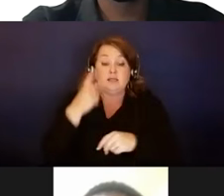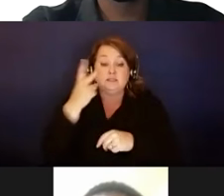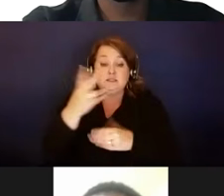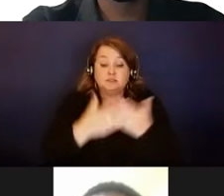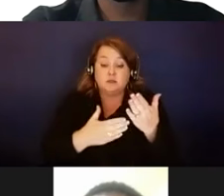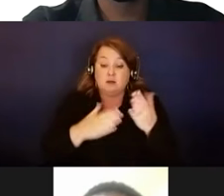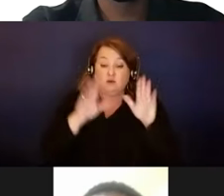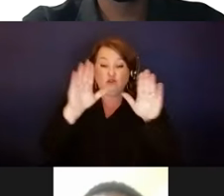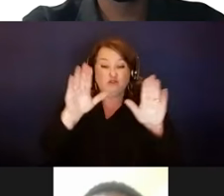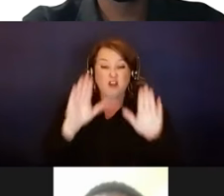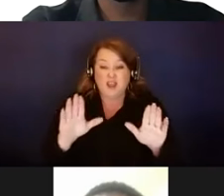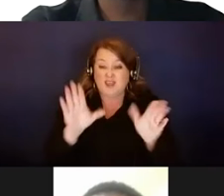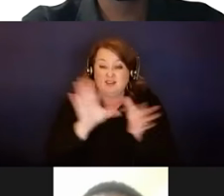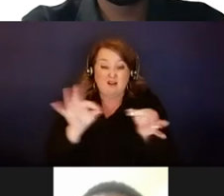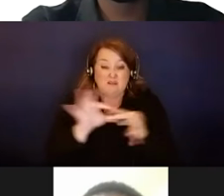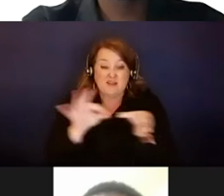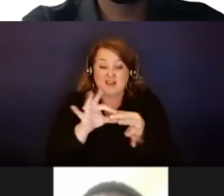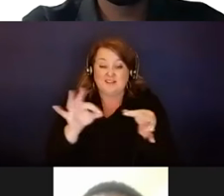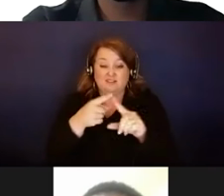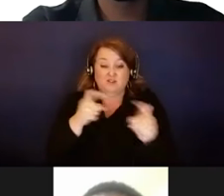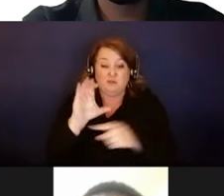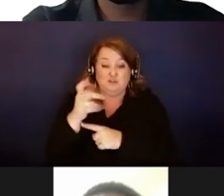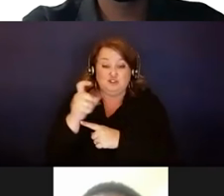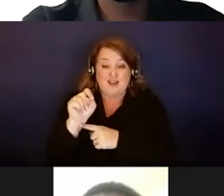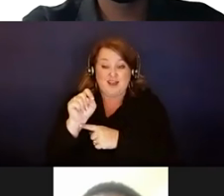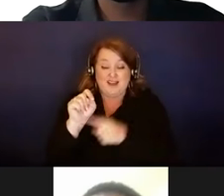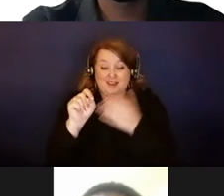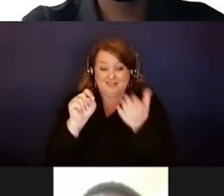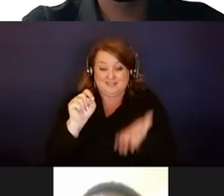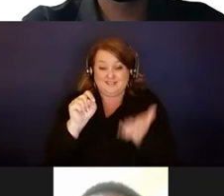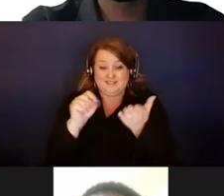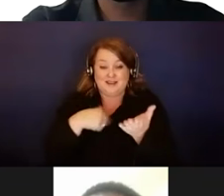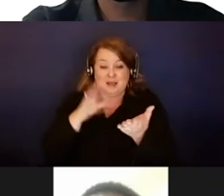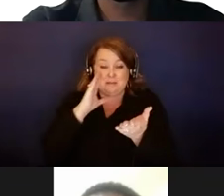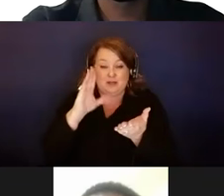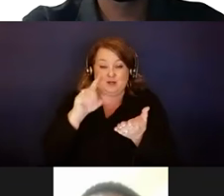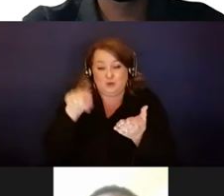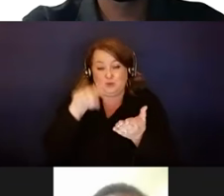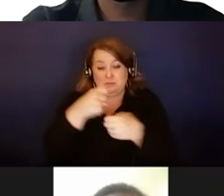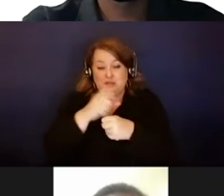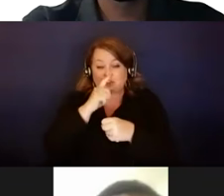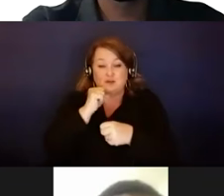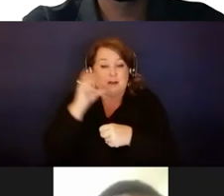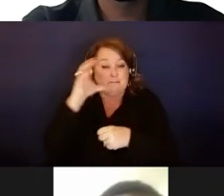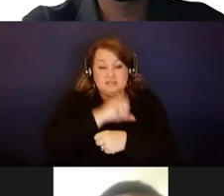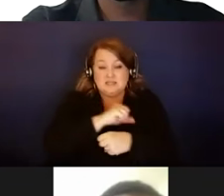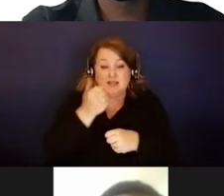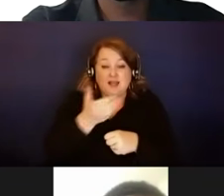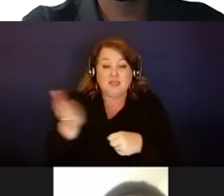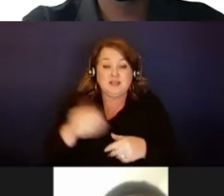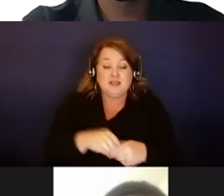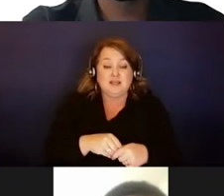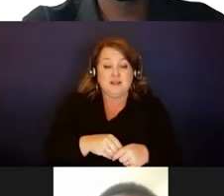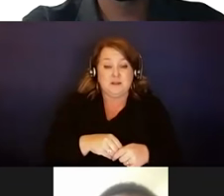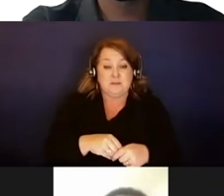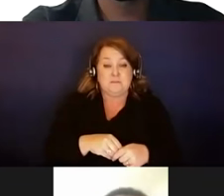great things coming in through the chat box too. Let me scroll up a little bit so I don't miss too many here.